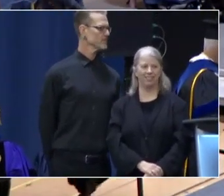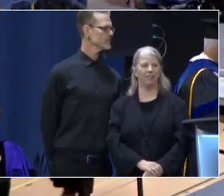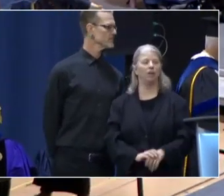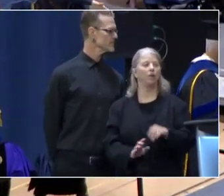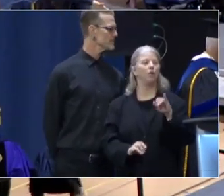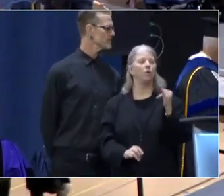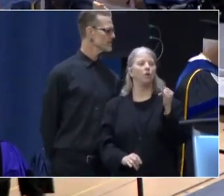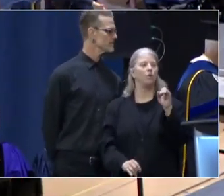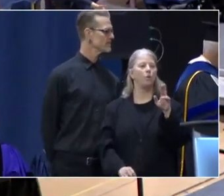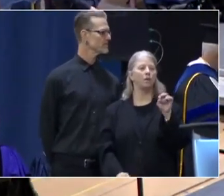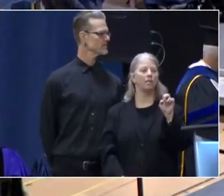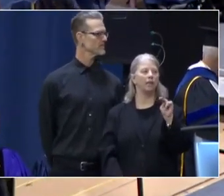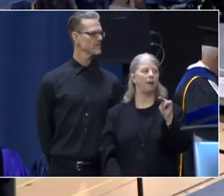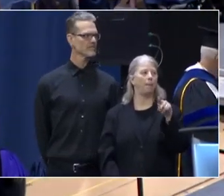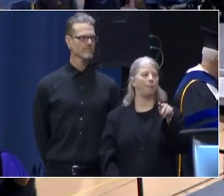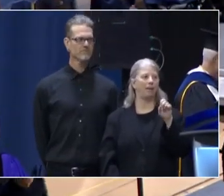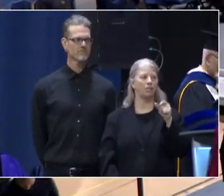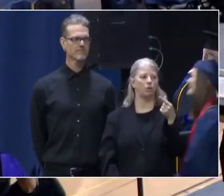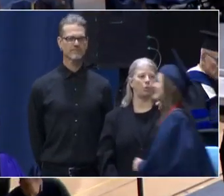Jordan Prestwich.